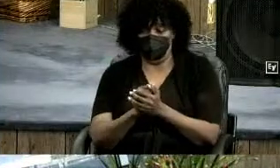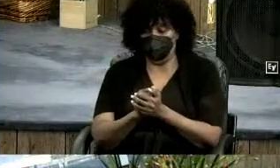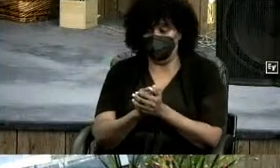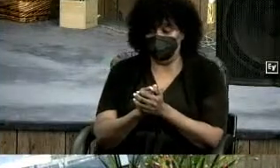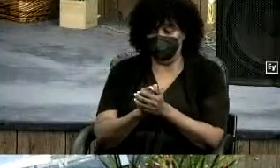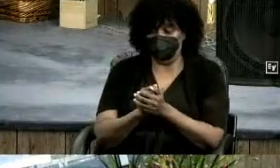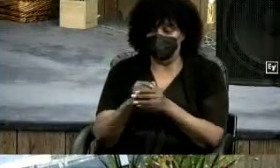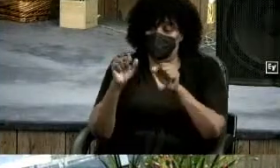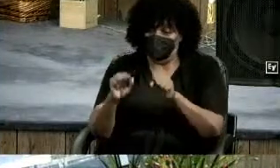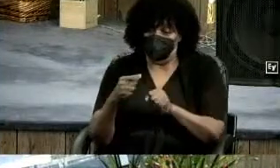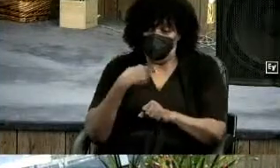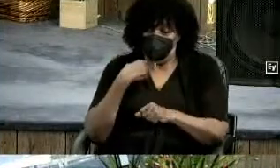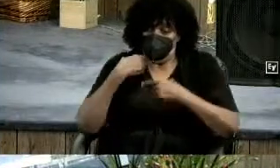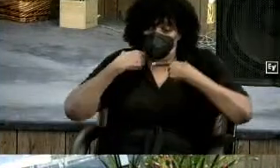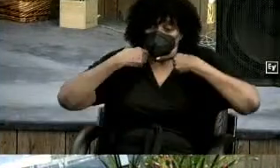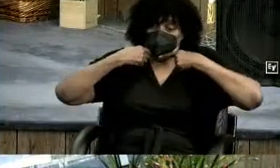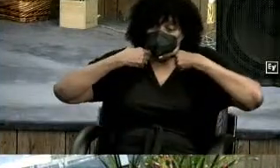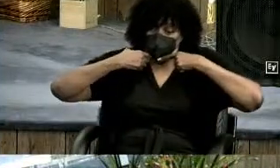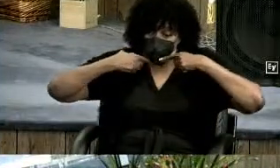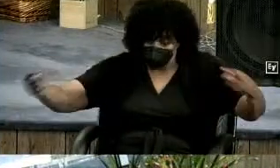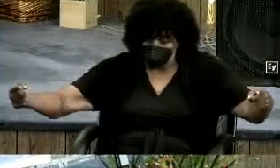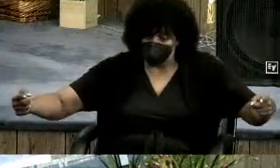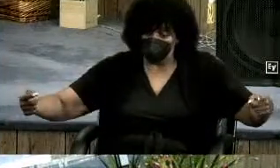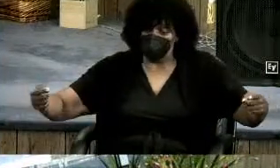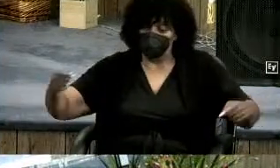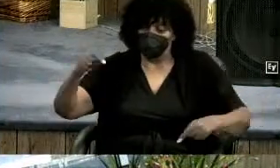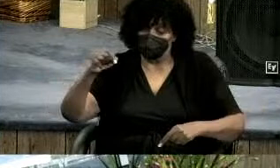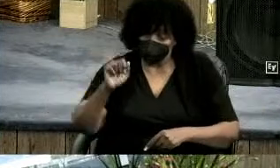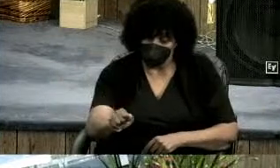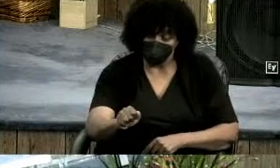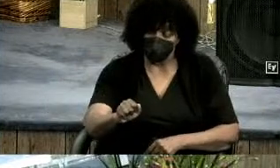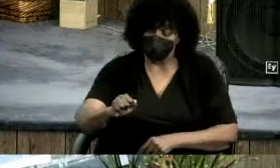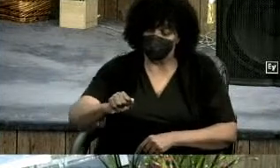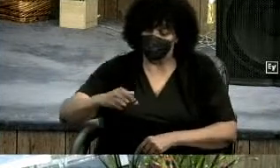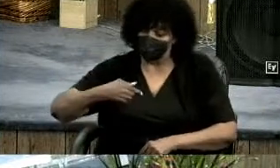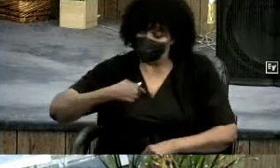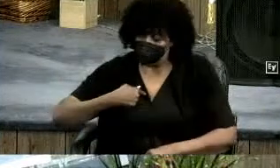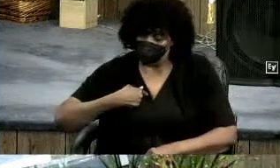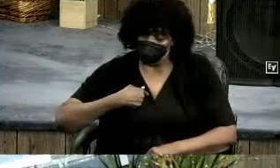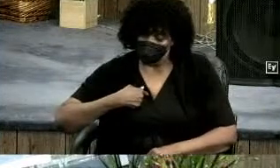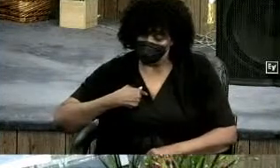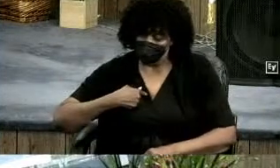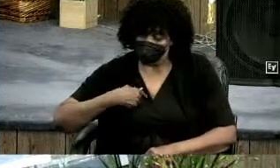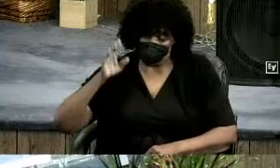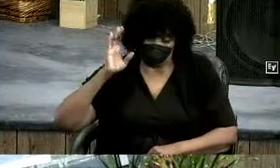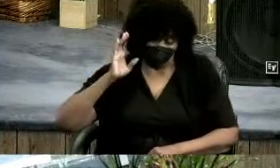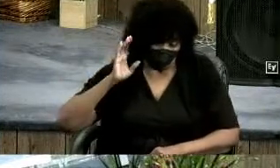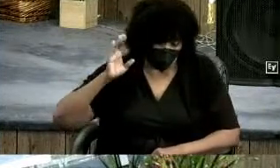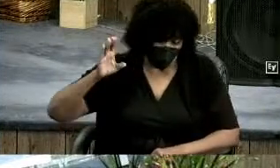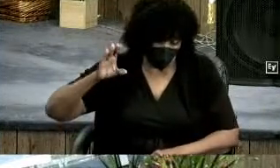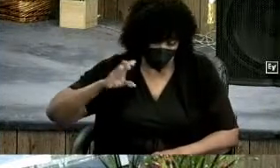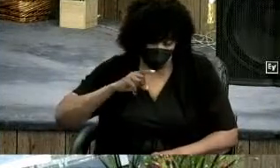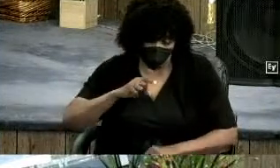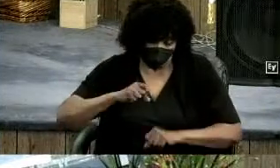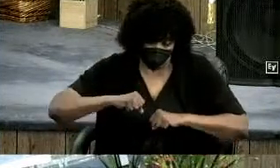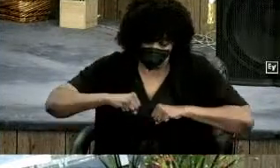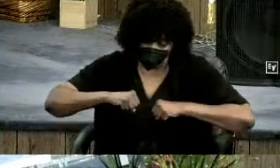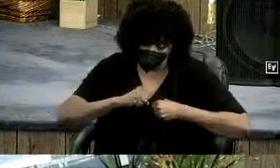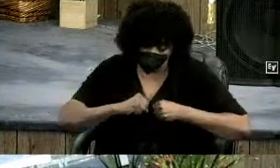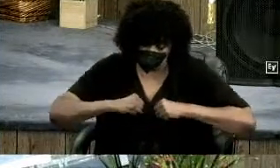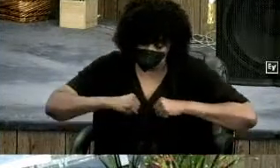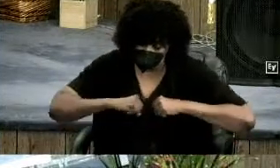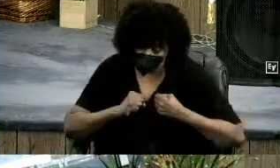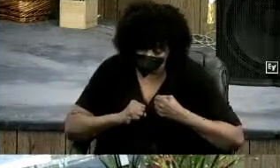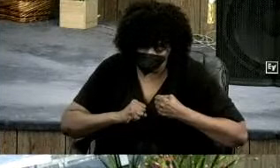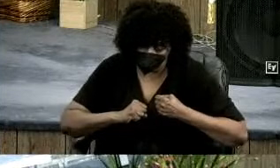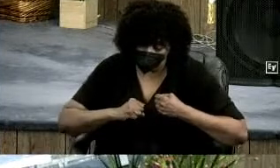Oh, can I tell it? I gotta go to communion, but I heard somebody who was struggling with this issue,